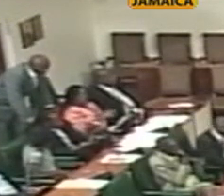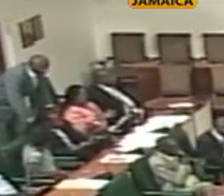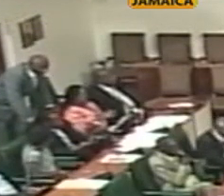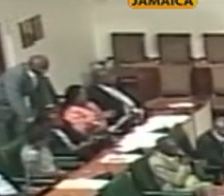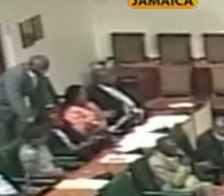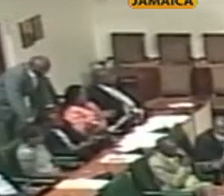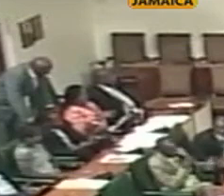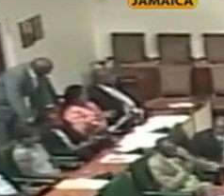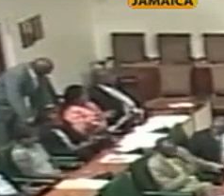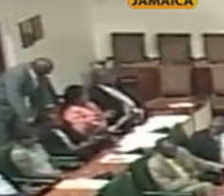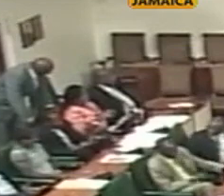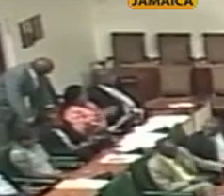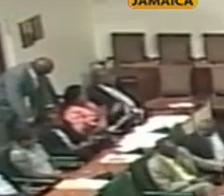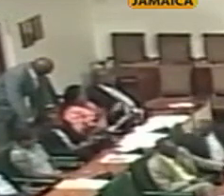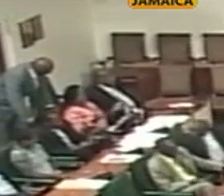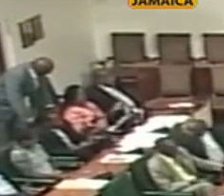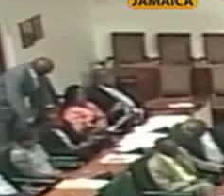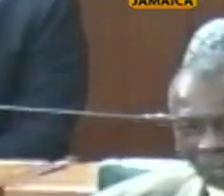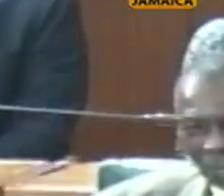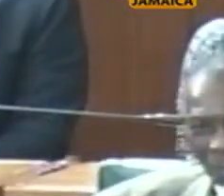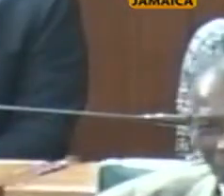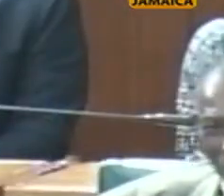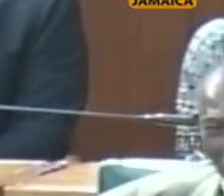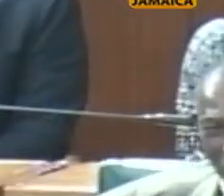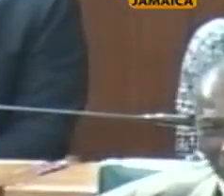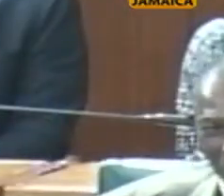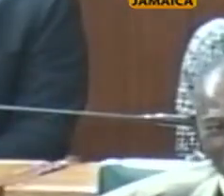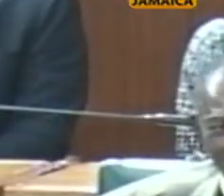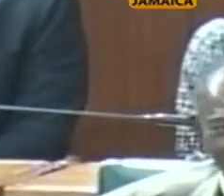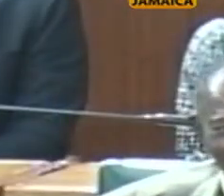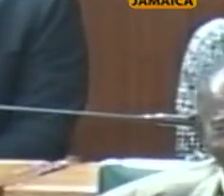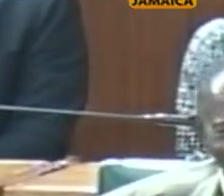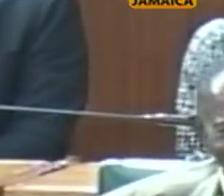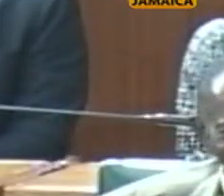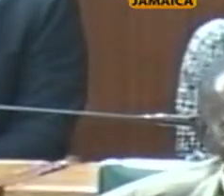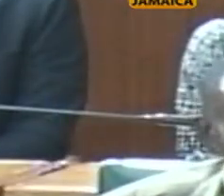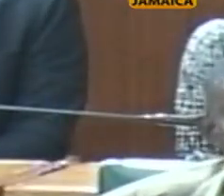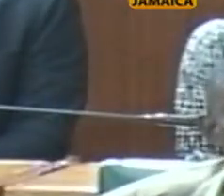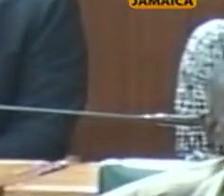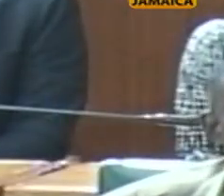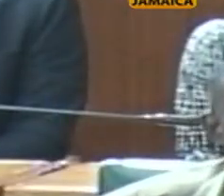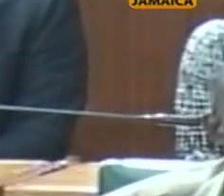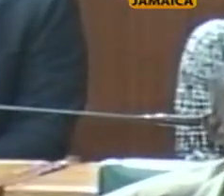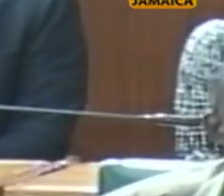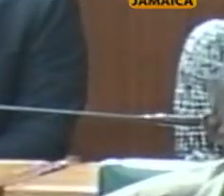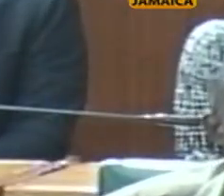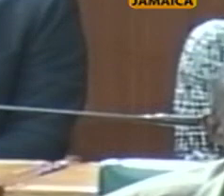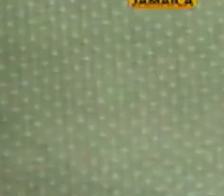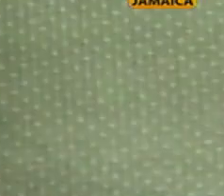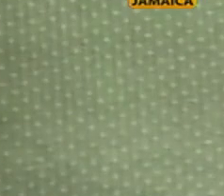Those in favor? Aye. Those against? As of it. I thank my colleagues.